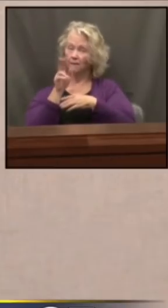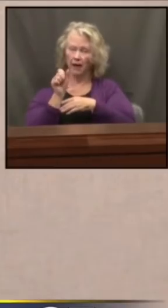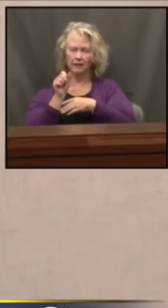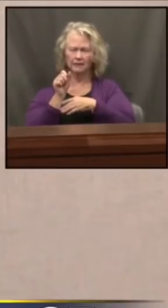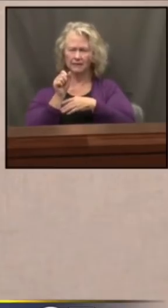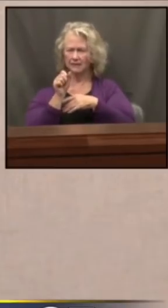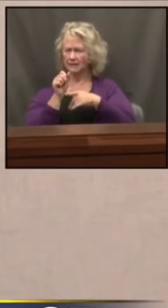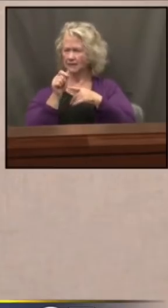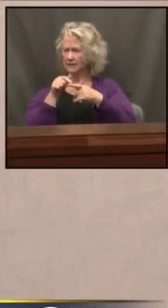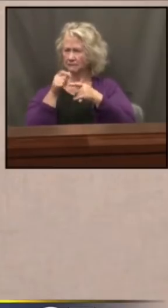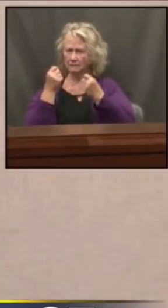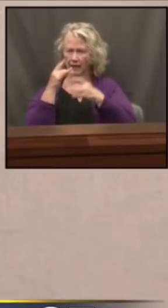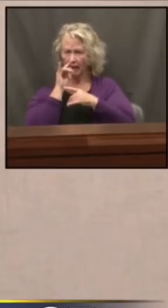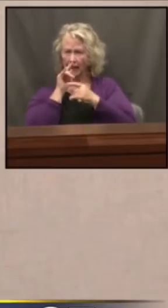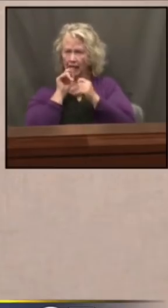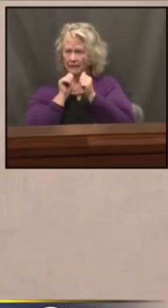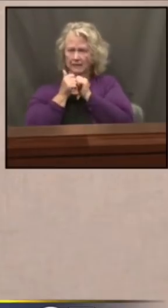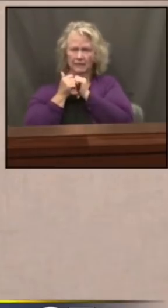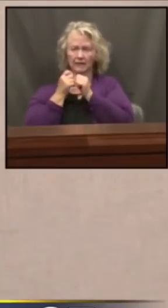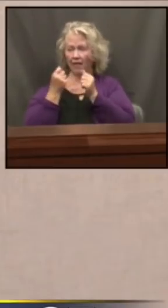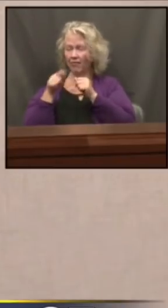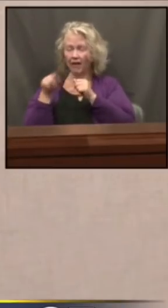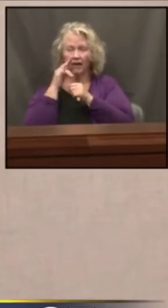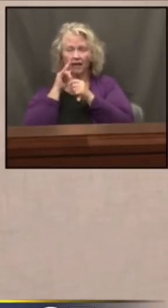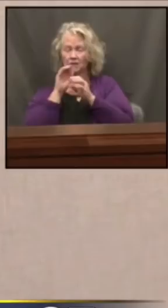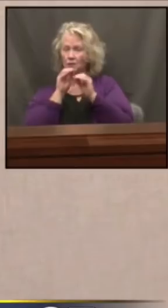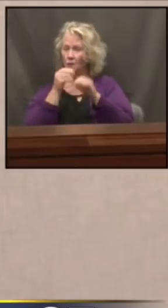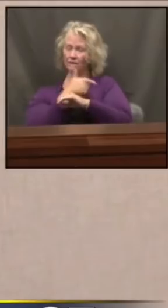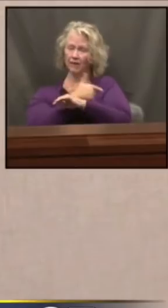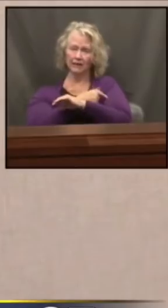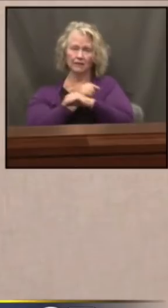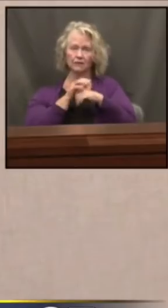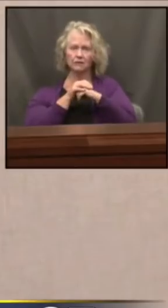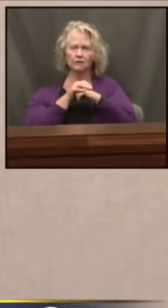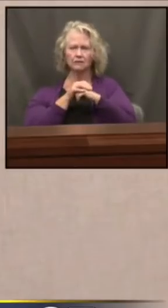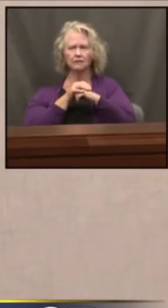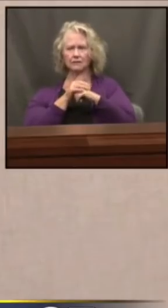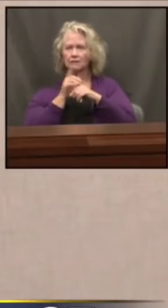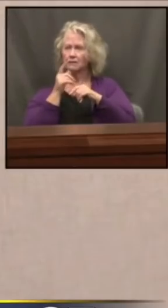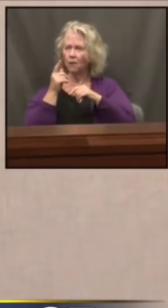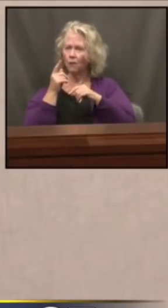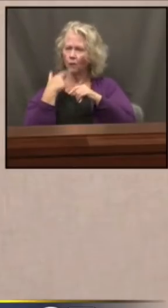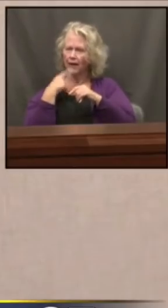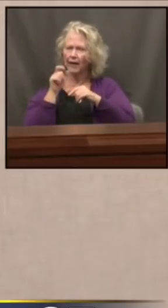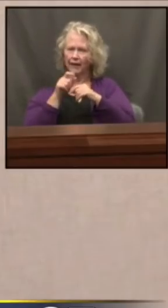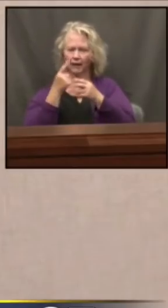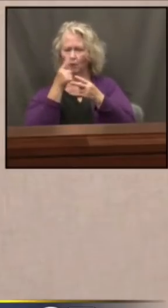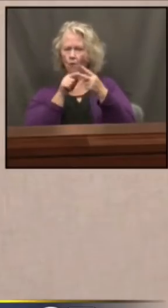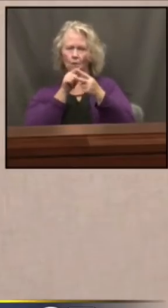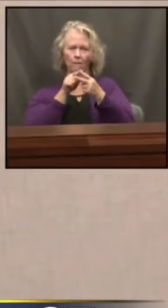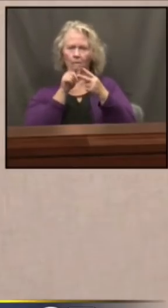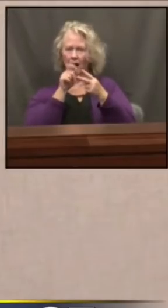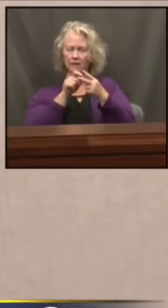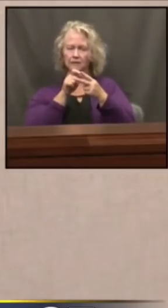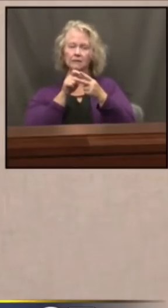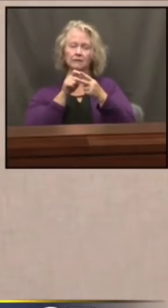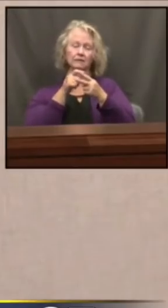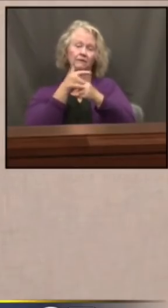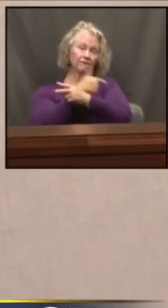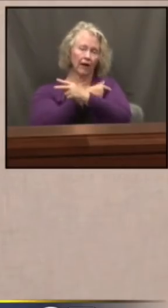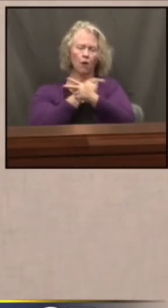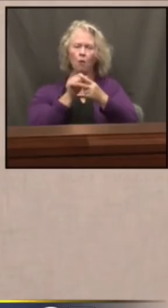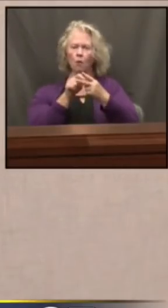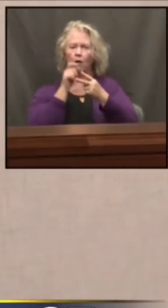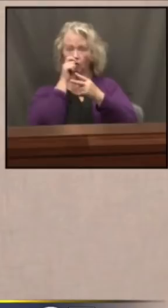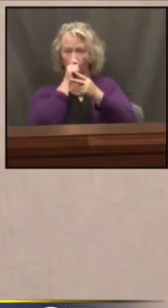obviously school buses with a lot of children who are often unvaccinated, and one of the two of those things is very important. We have heard and have been trying to collect data